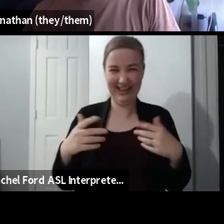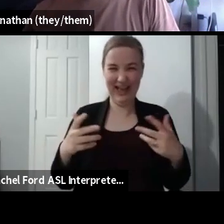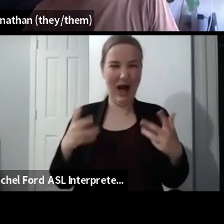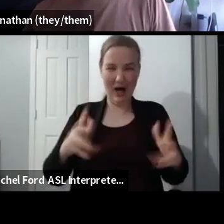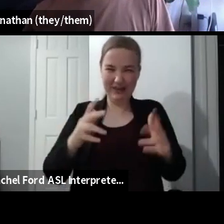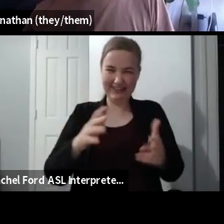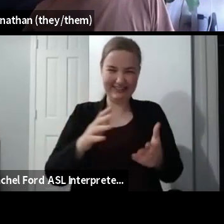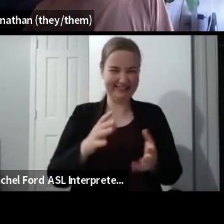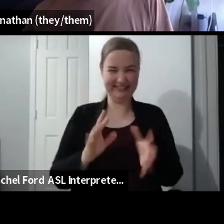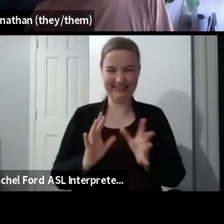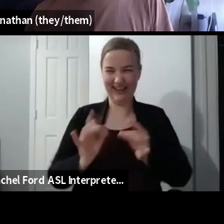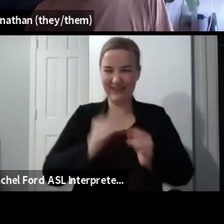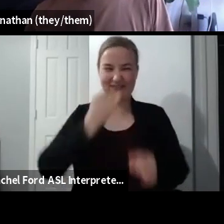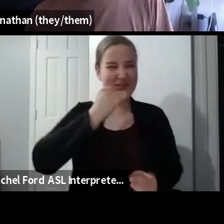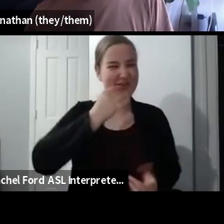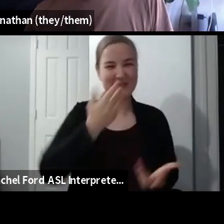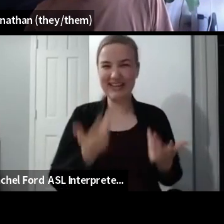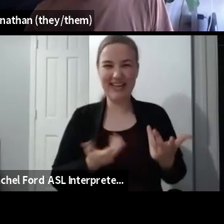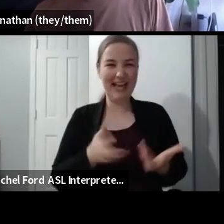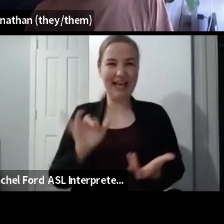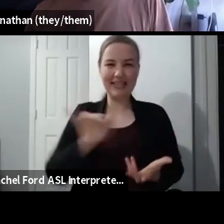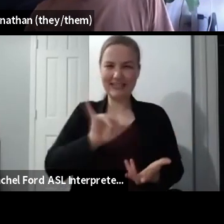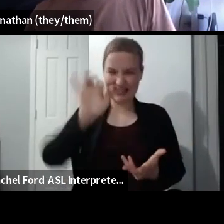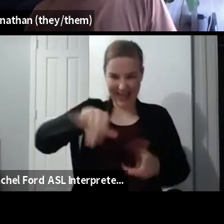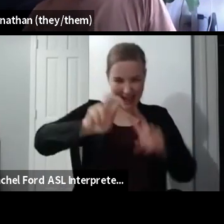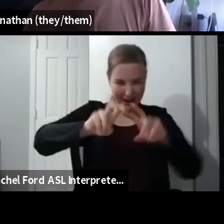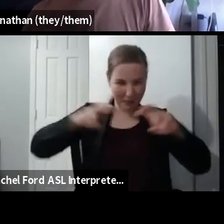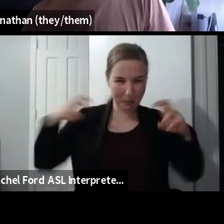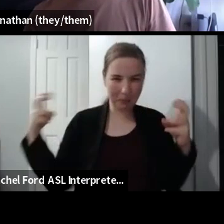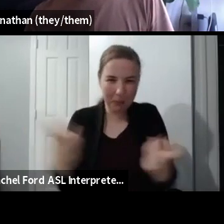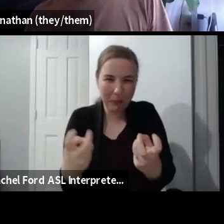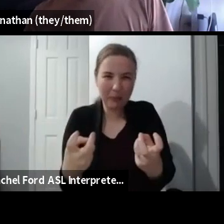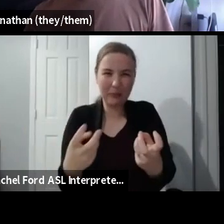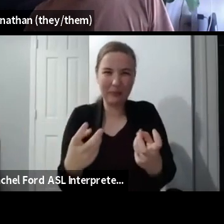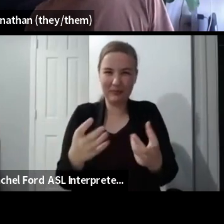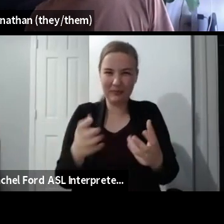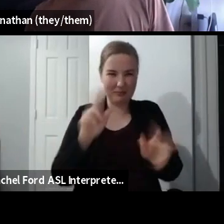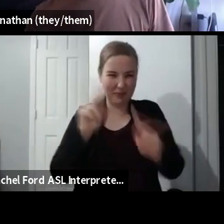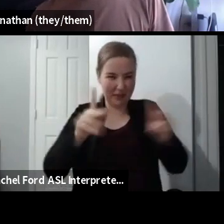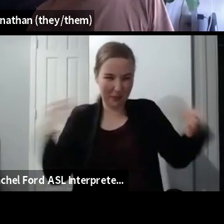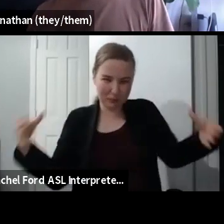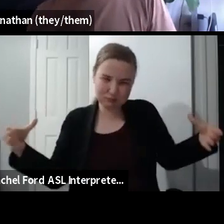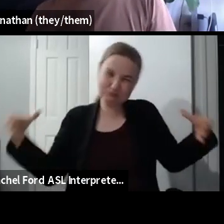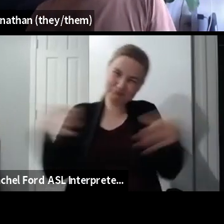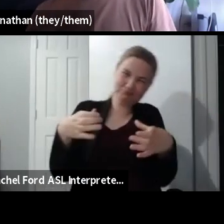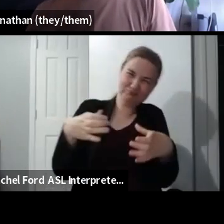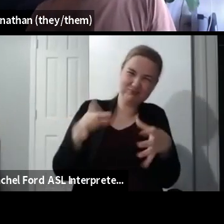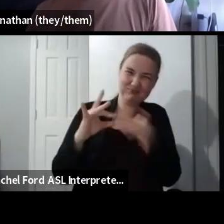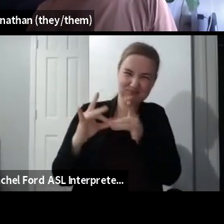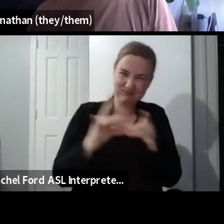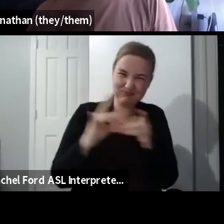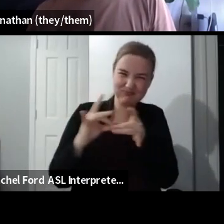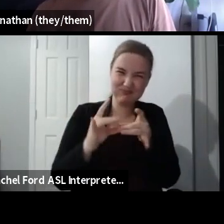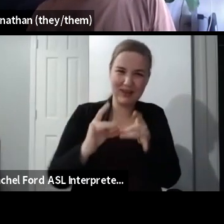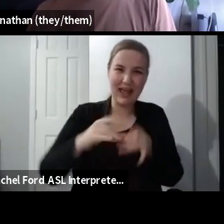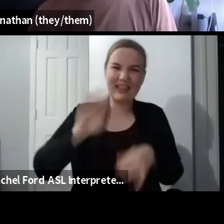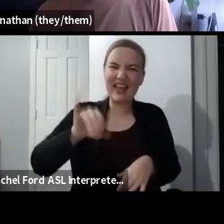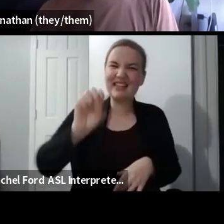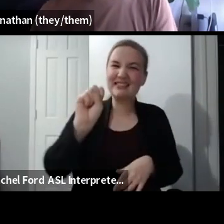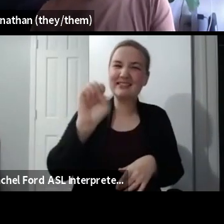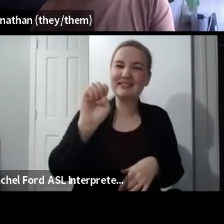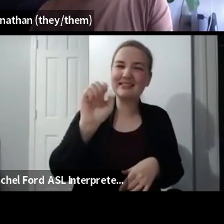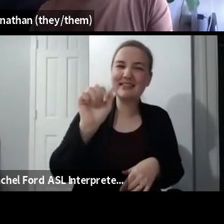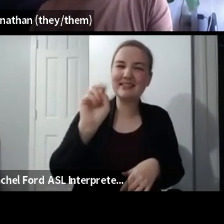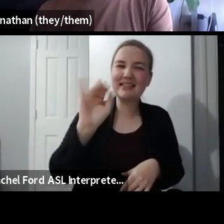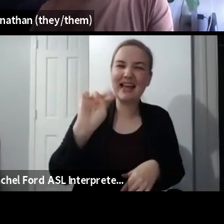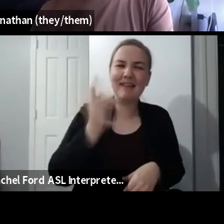But yeah, it's the gathering. It's bringing us together. The seasoning, yeah, Jonathan. Yeah,